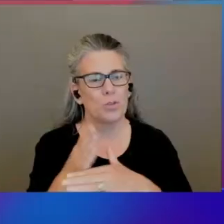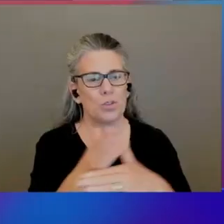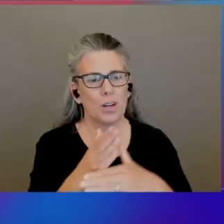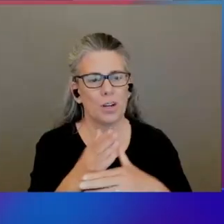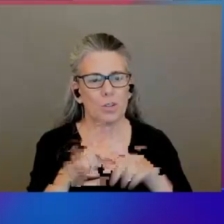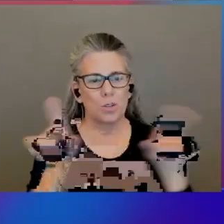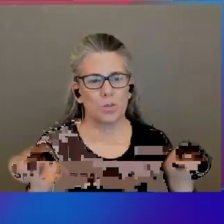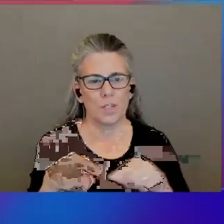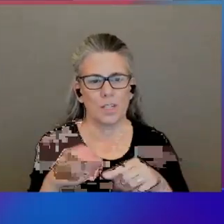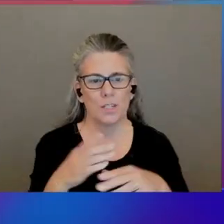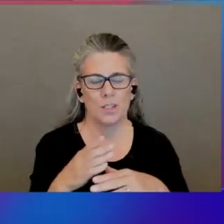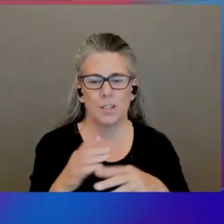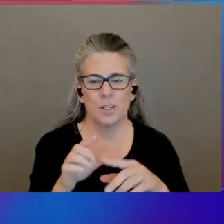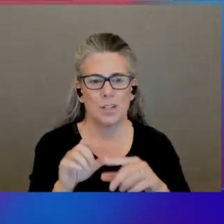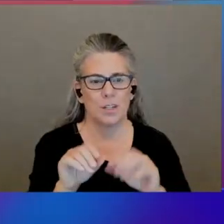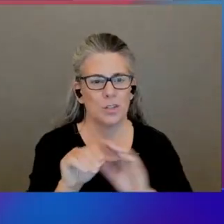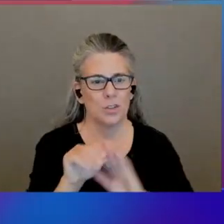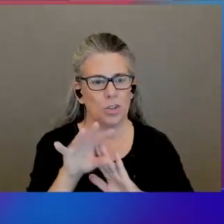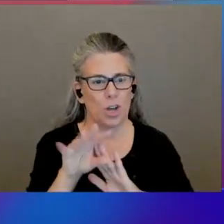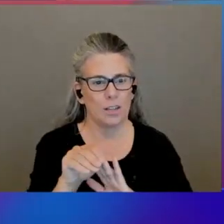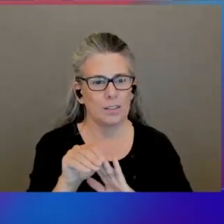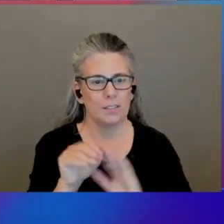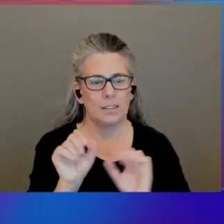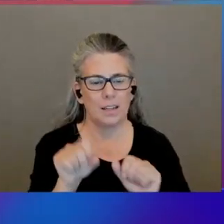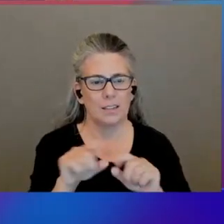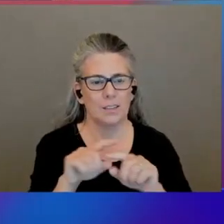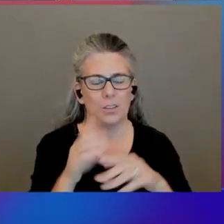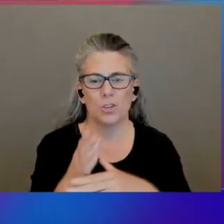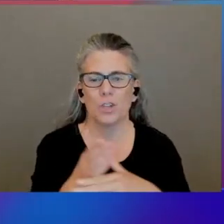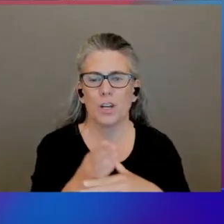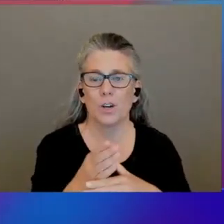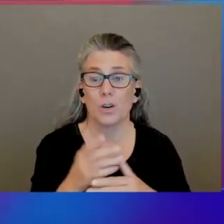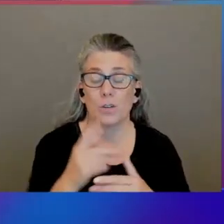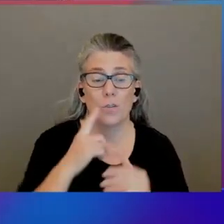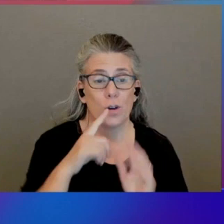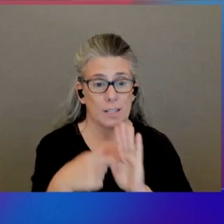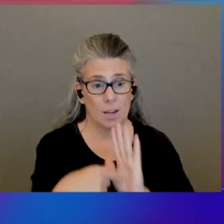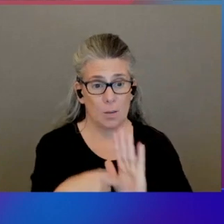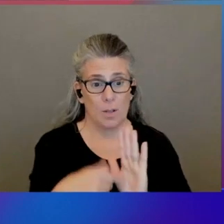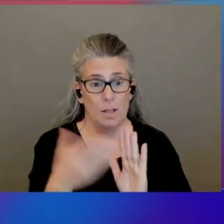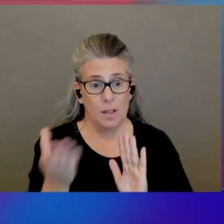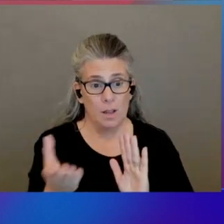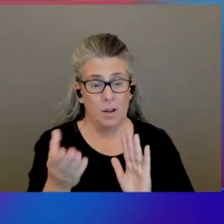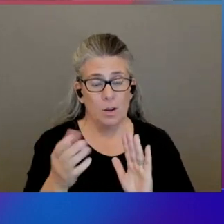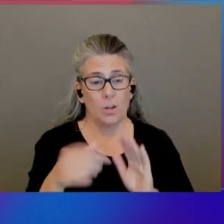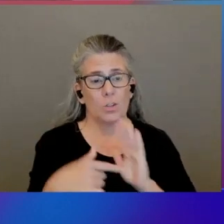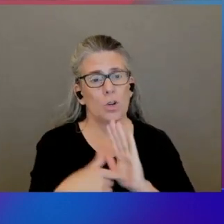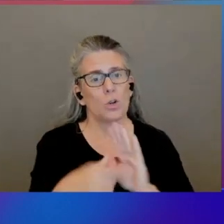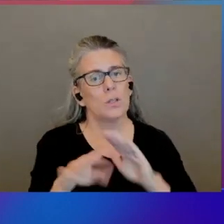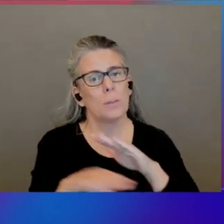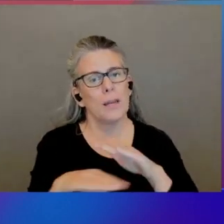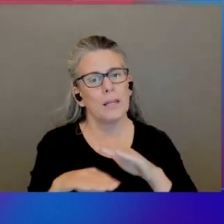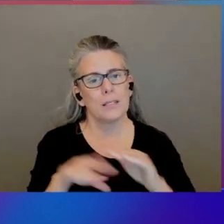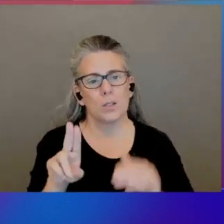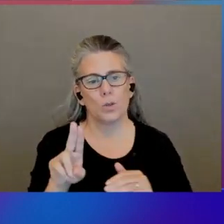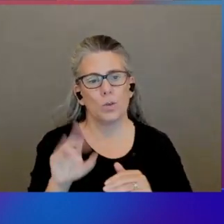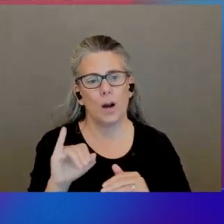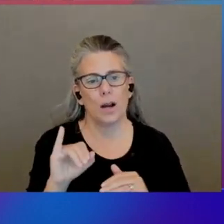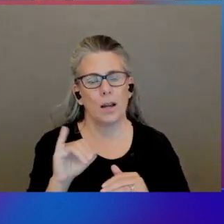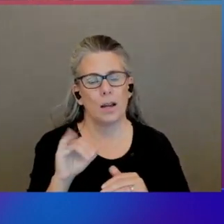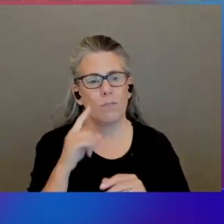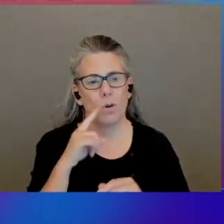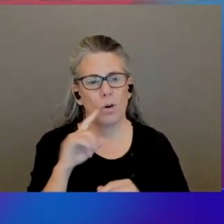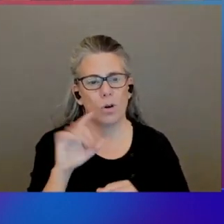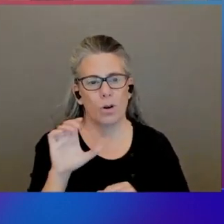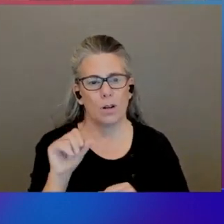right after launch today. So here, this is just showing kind of the basic UI of Canvas, and